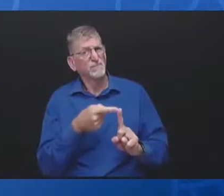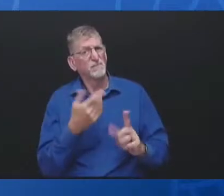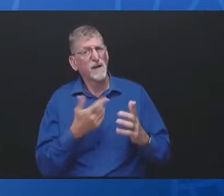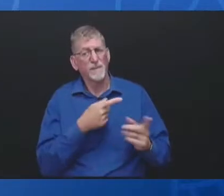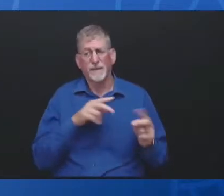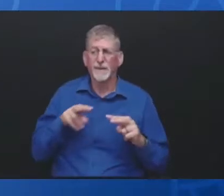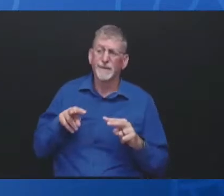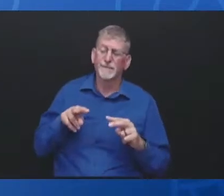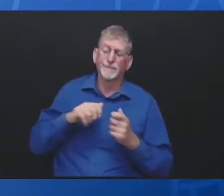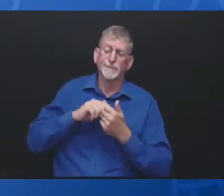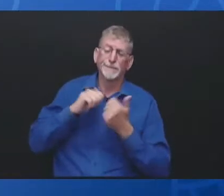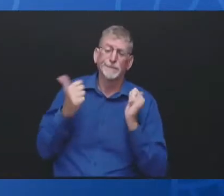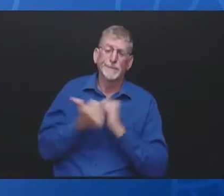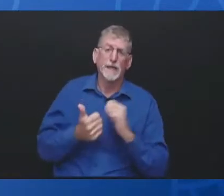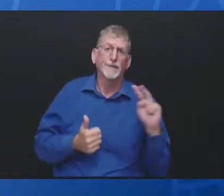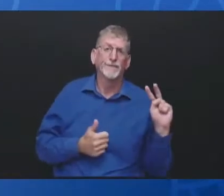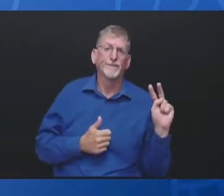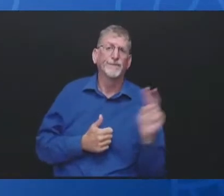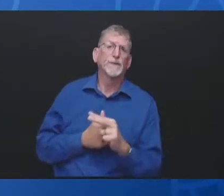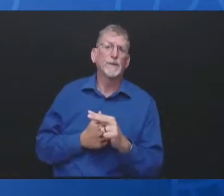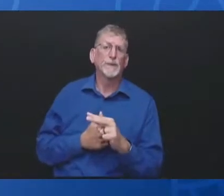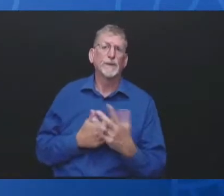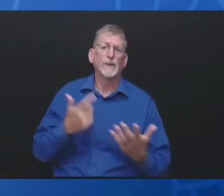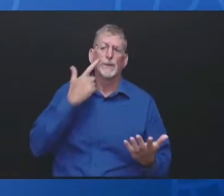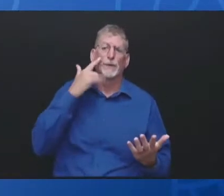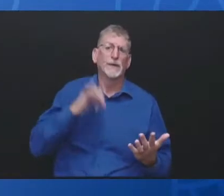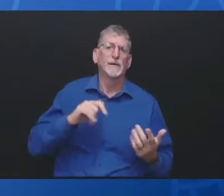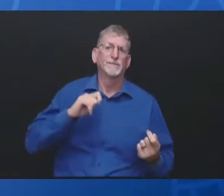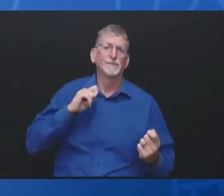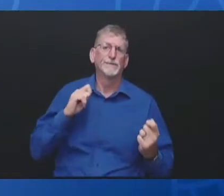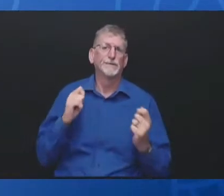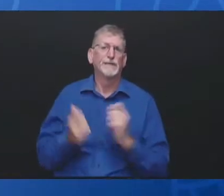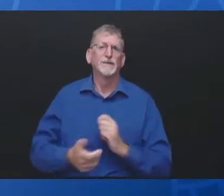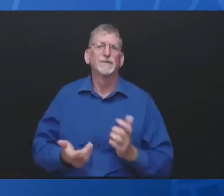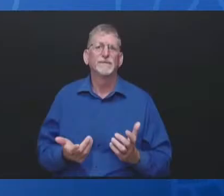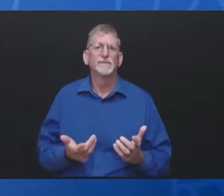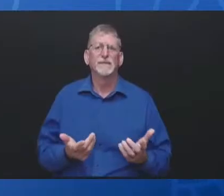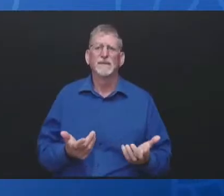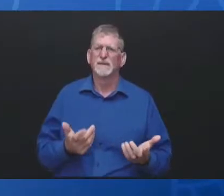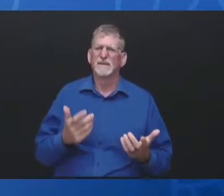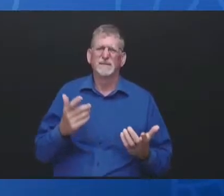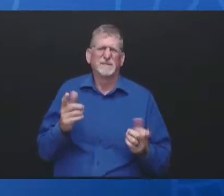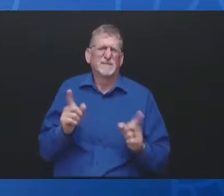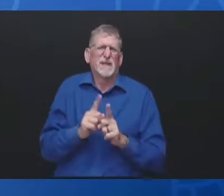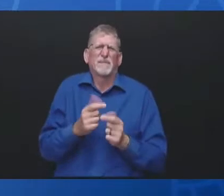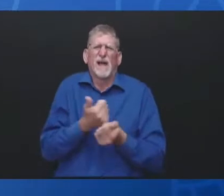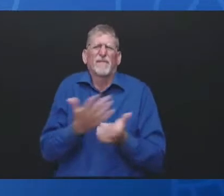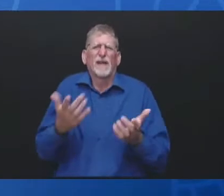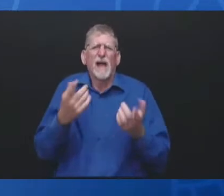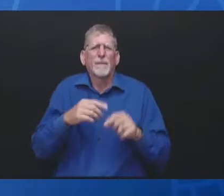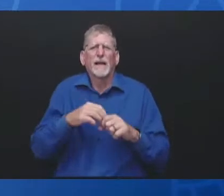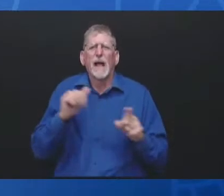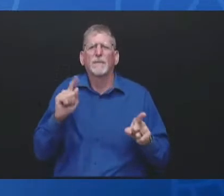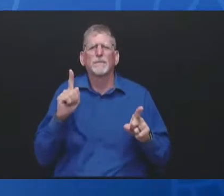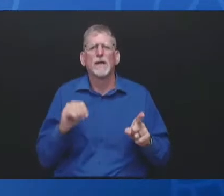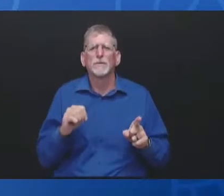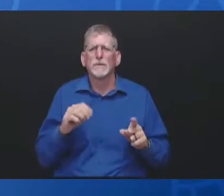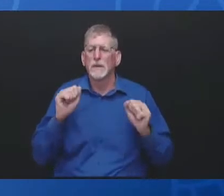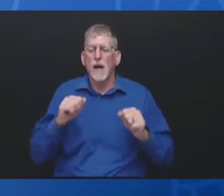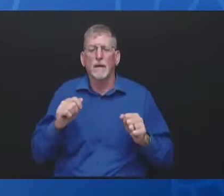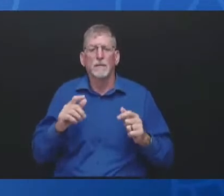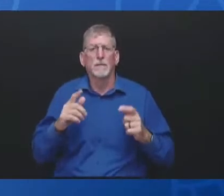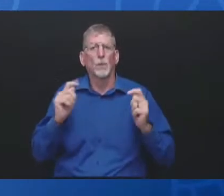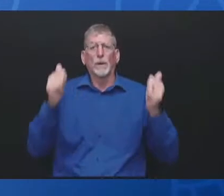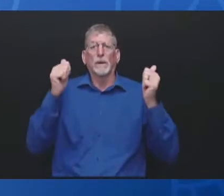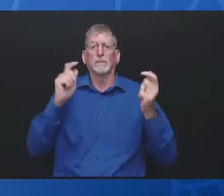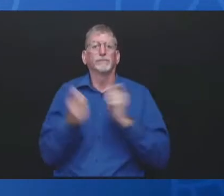that manifests, just like with everything else in this administration, it will happen quickly. And that's what I've got for you today. Thank you, everyone.